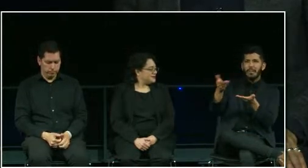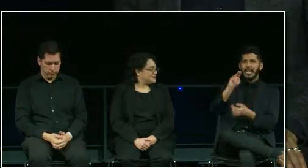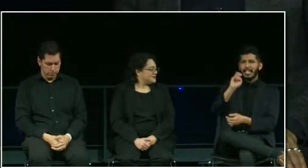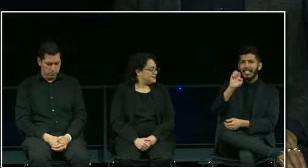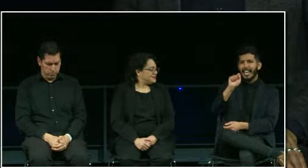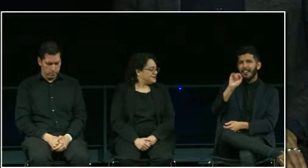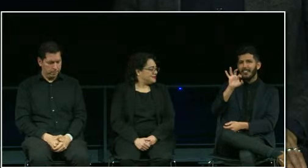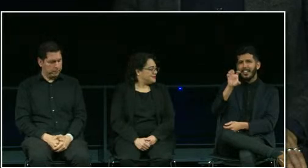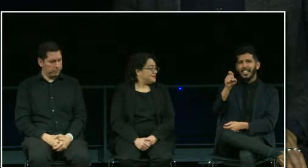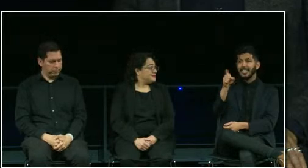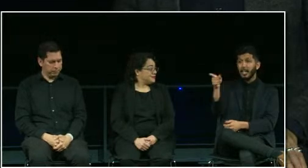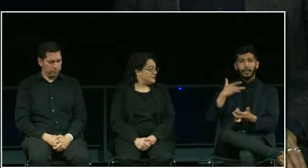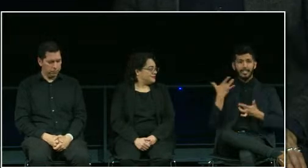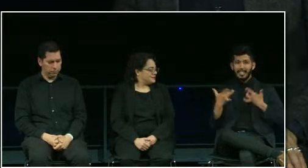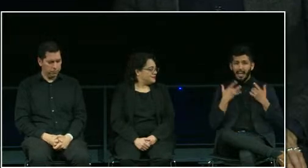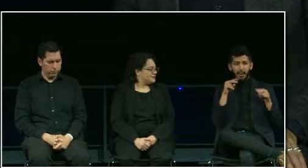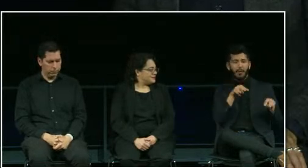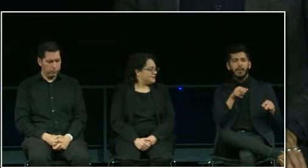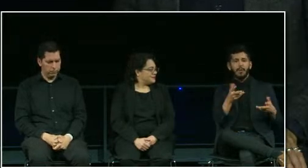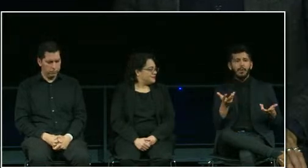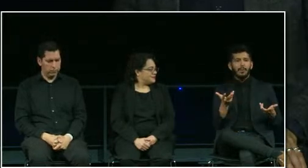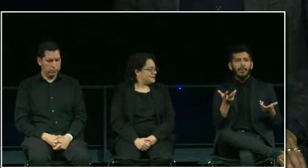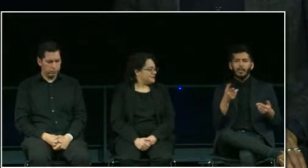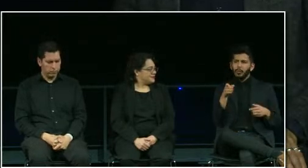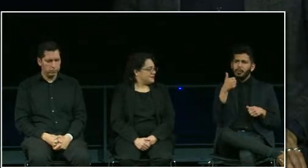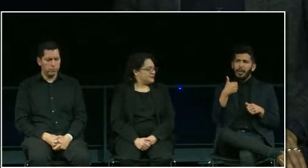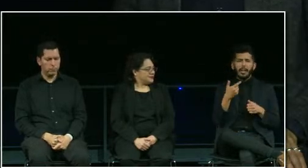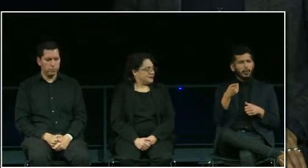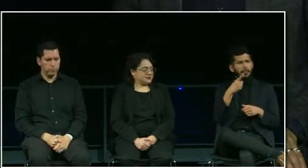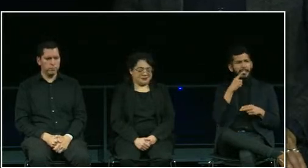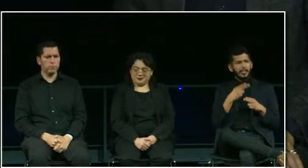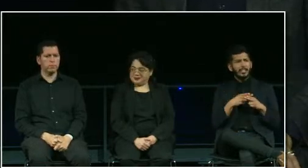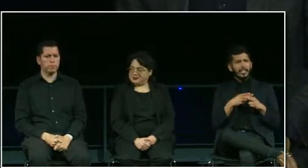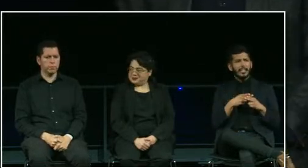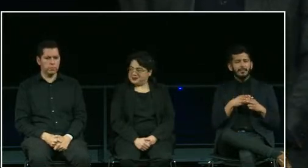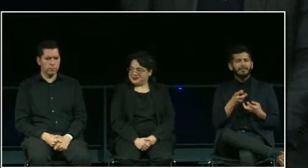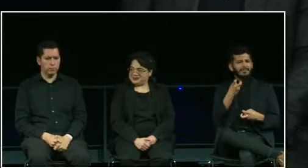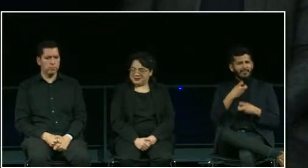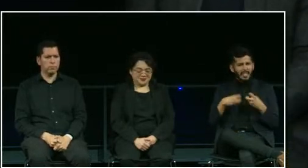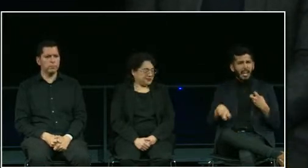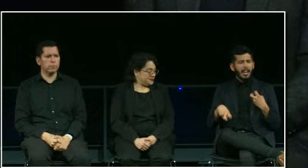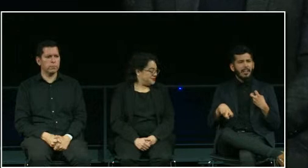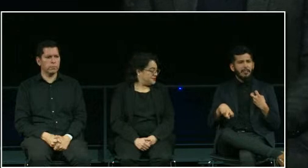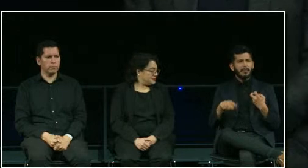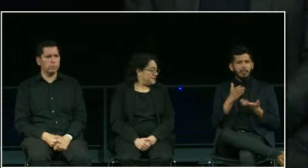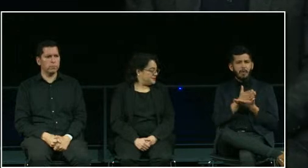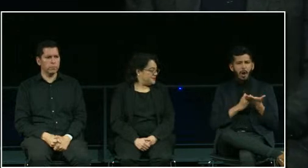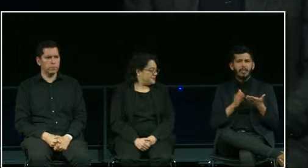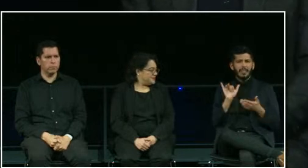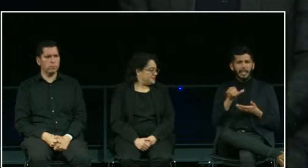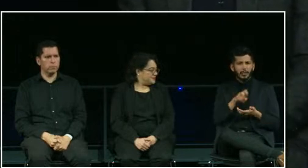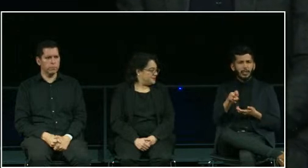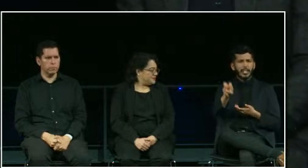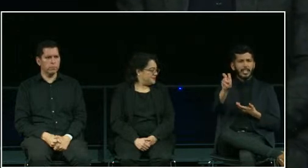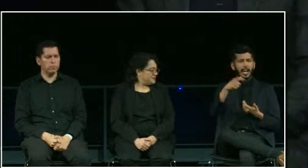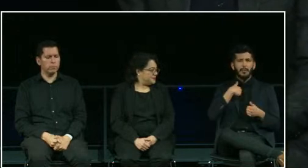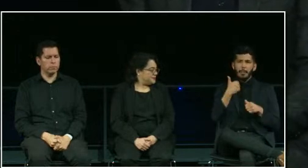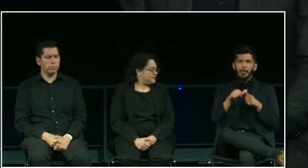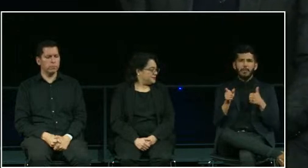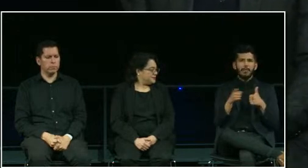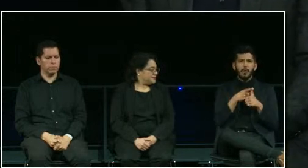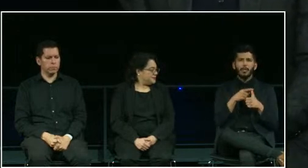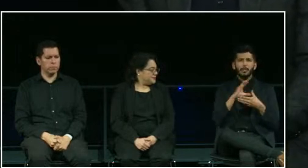excited about it. But you mentioned the hardship part of it. And I'll say that the first set of story reels that we put